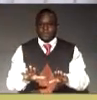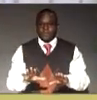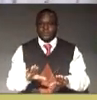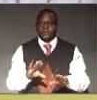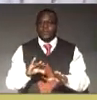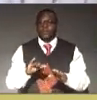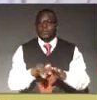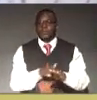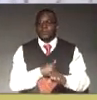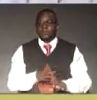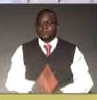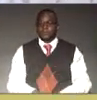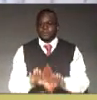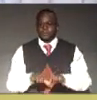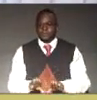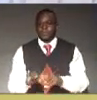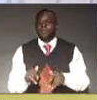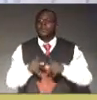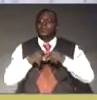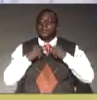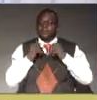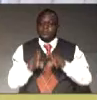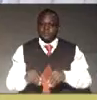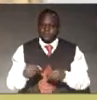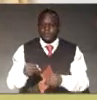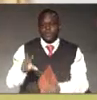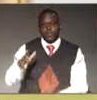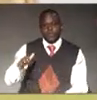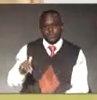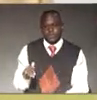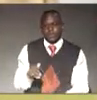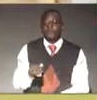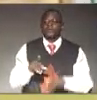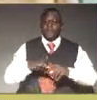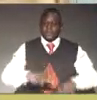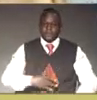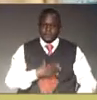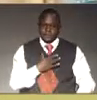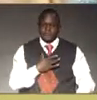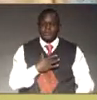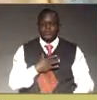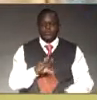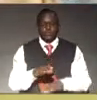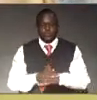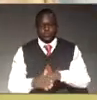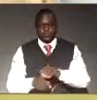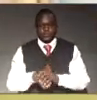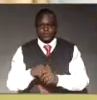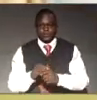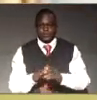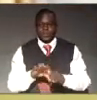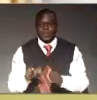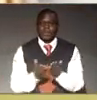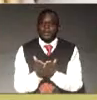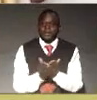chief footwear. Her host would provide water for guests to wash their feet, provide a